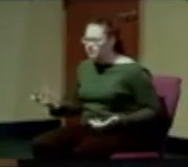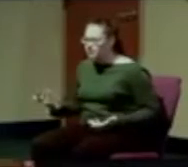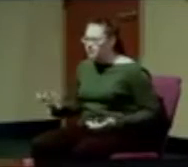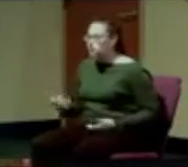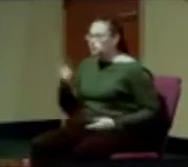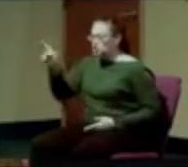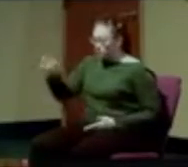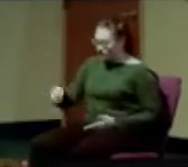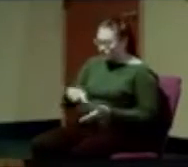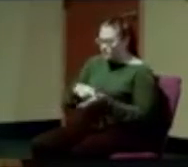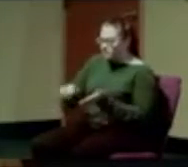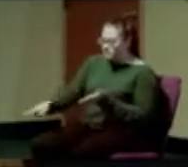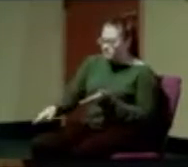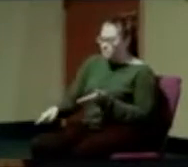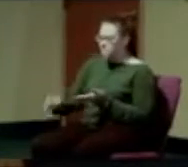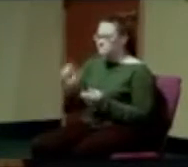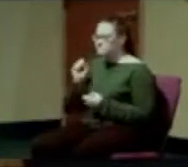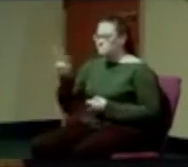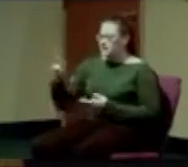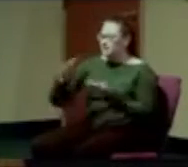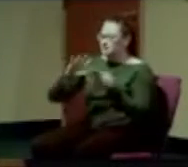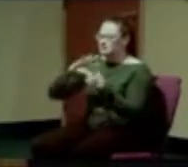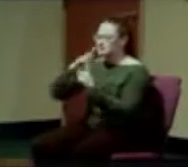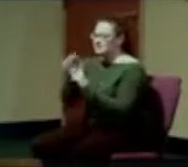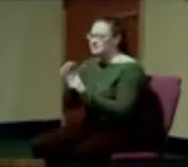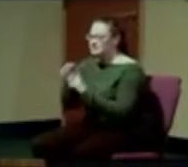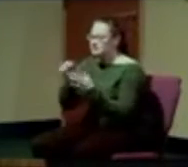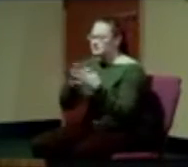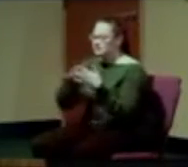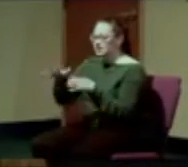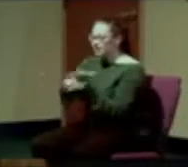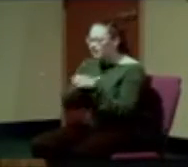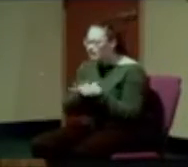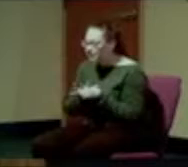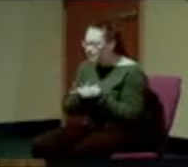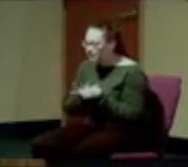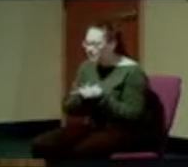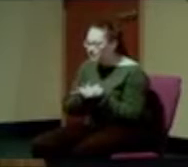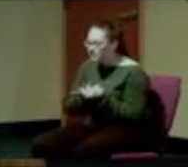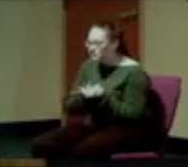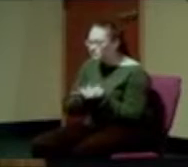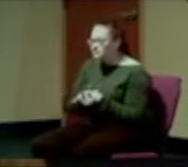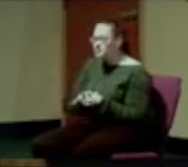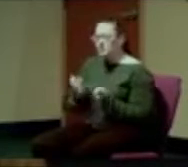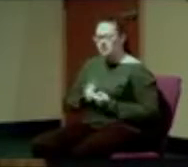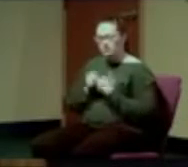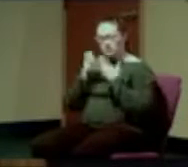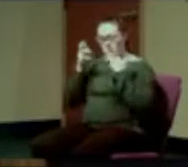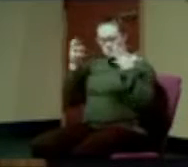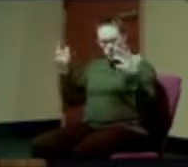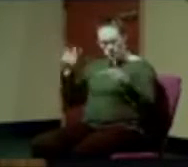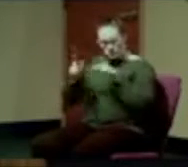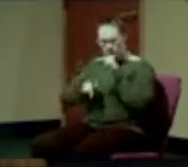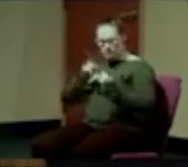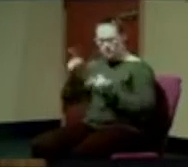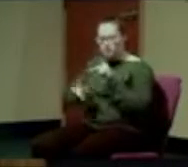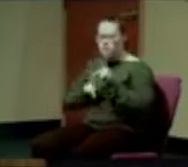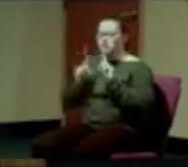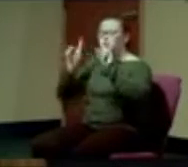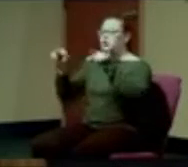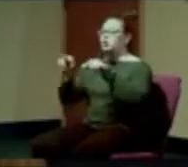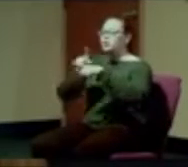debt to society, you wear that. I think there are far too many people who go to their